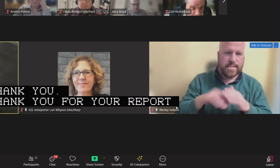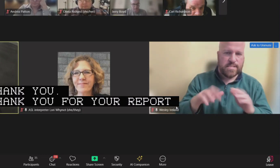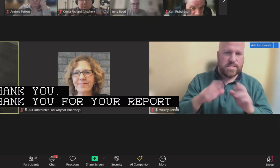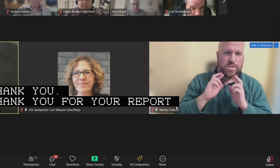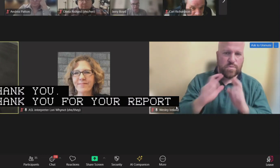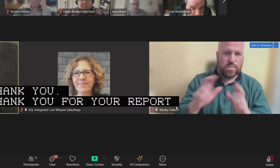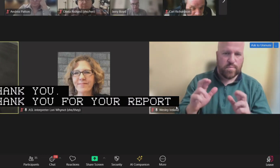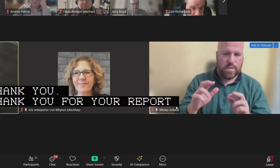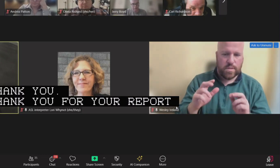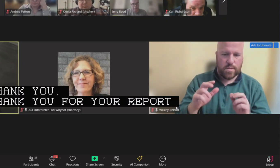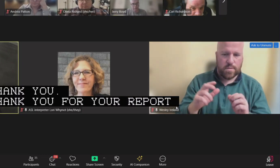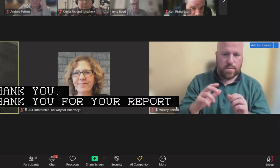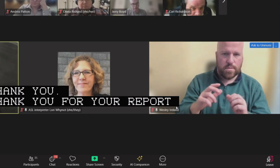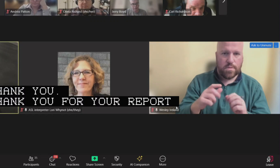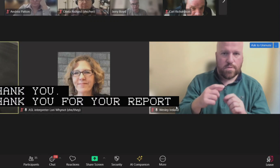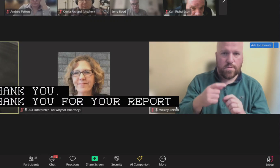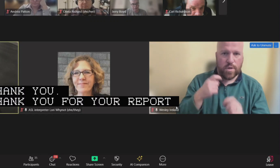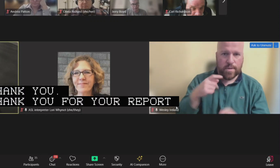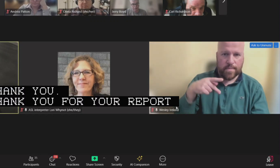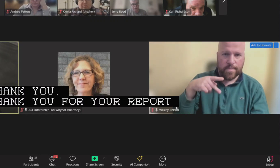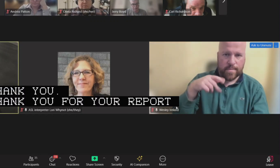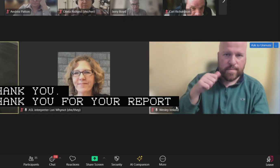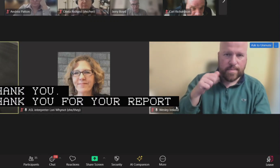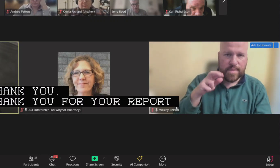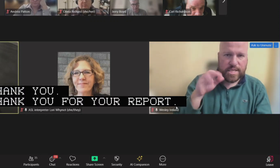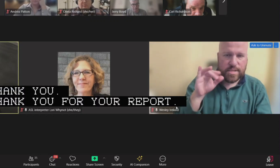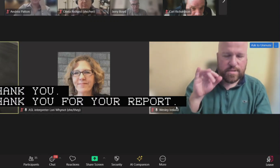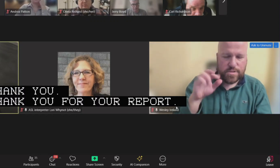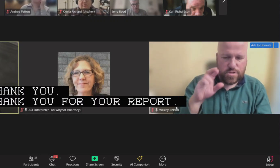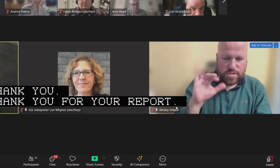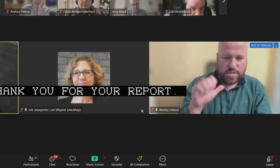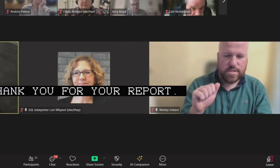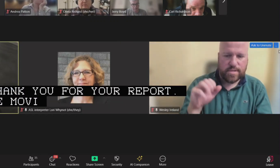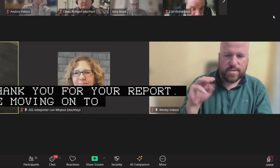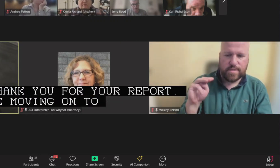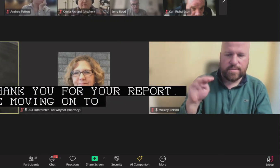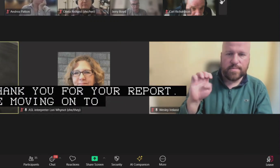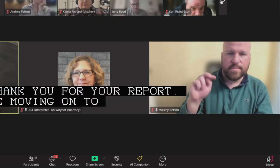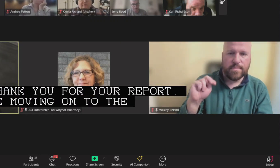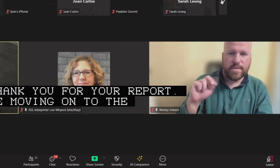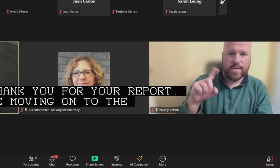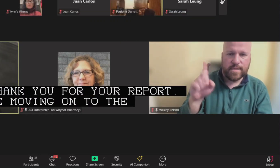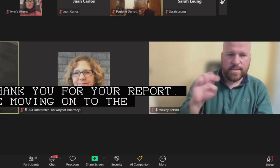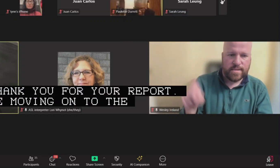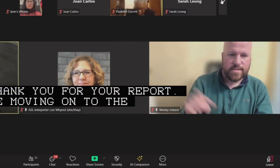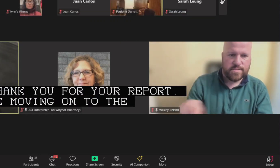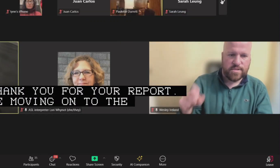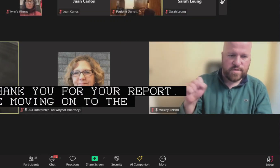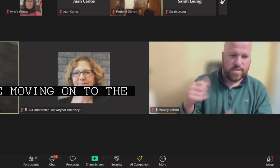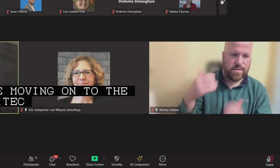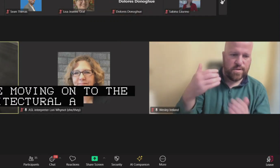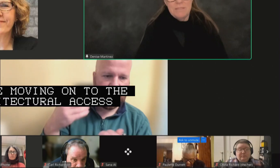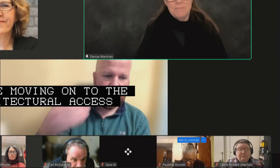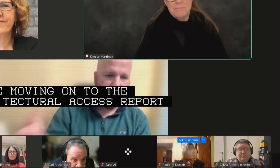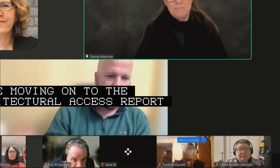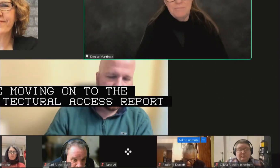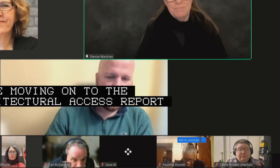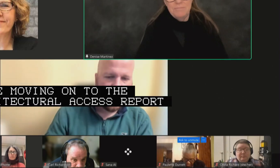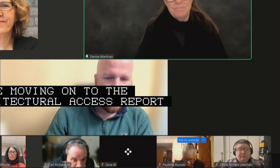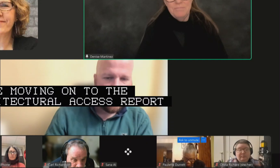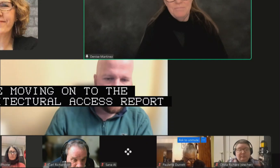We're moving on to the Architectural Access Report from Patricia Mendez.